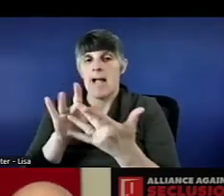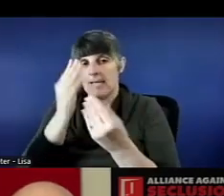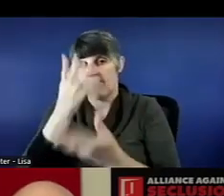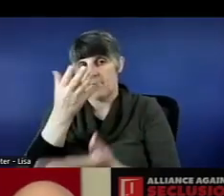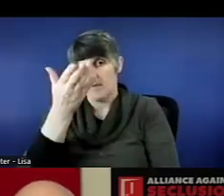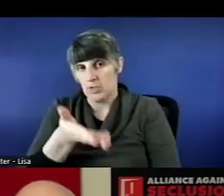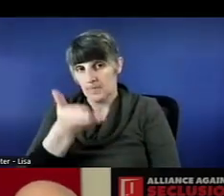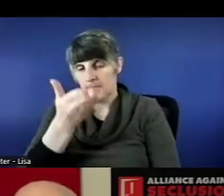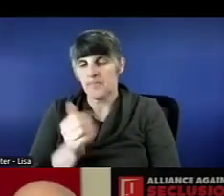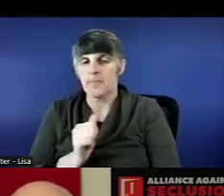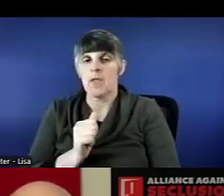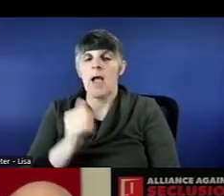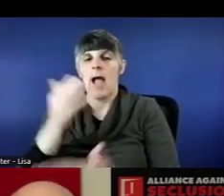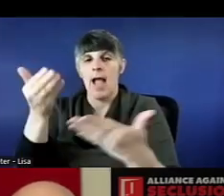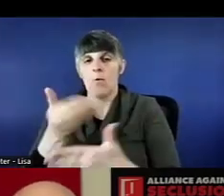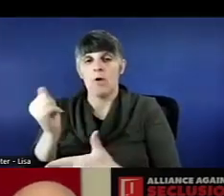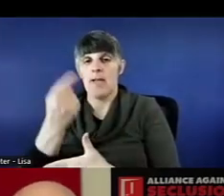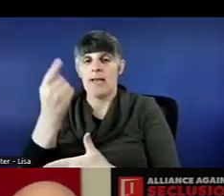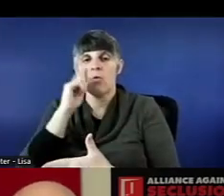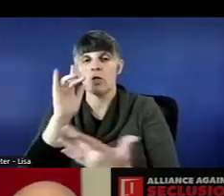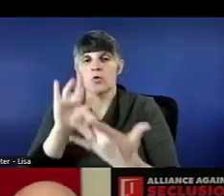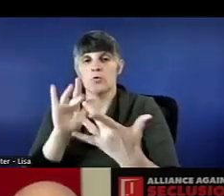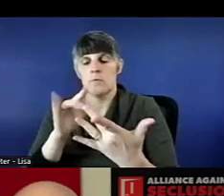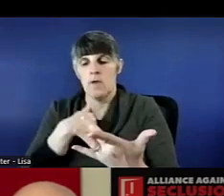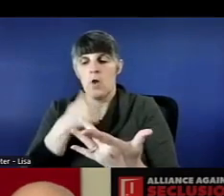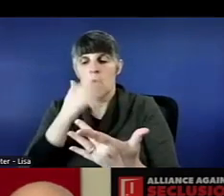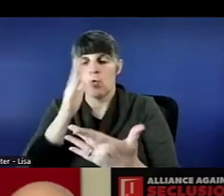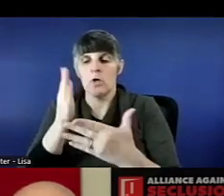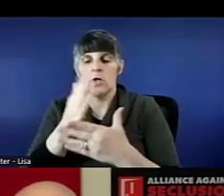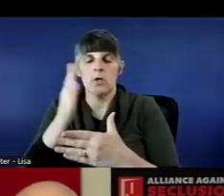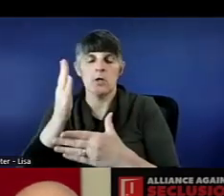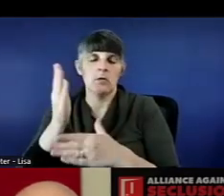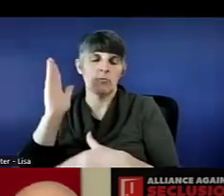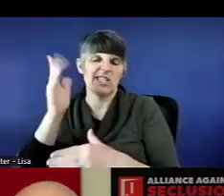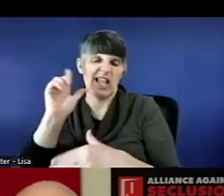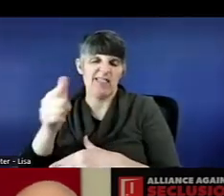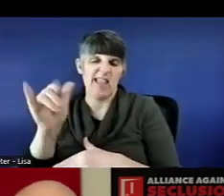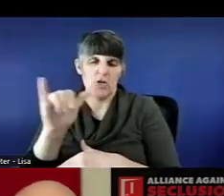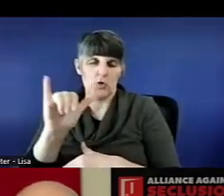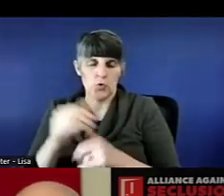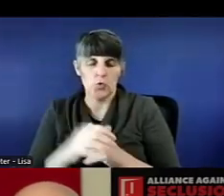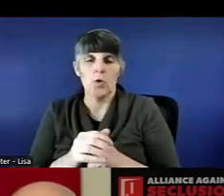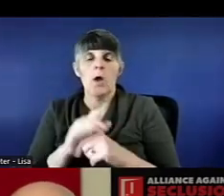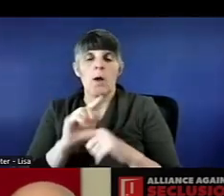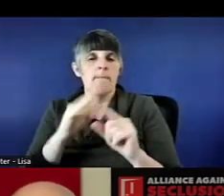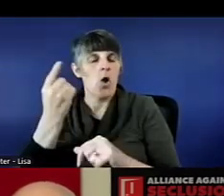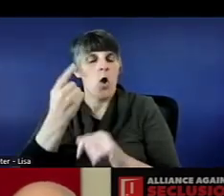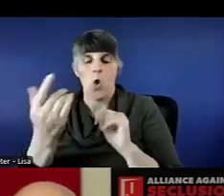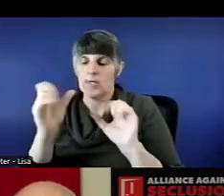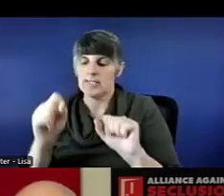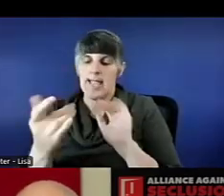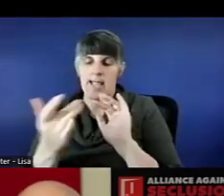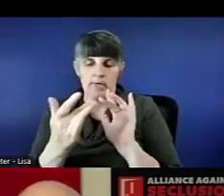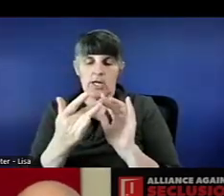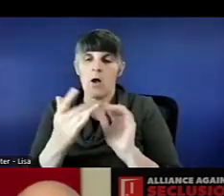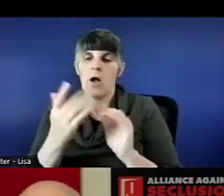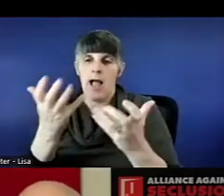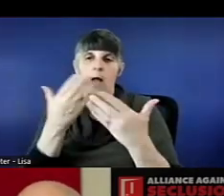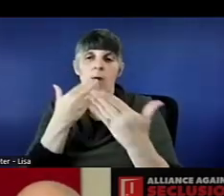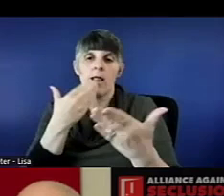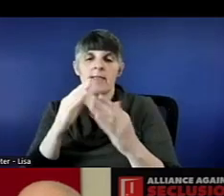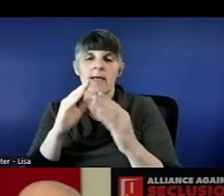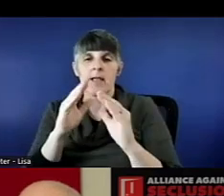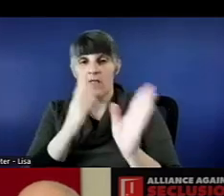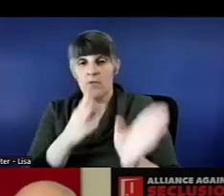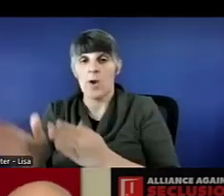is here. I welcome anyone to reach out to me. I'll be presenting later this afternoon as well. But you're always welcome to reach out. I want to thank the